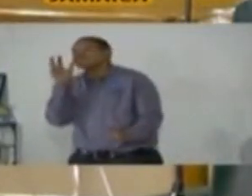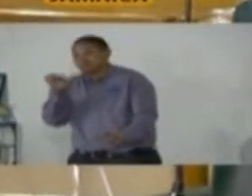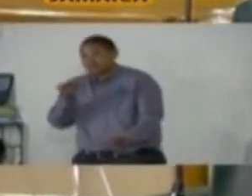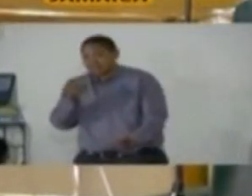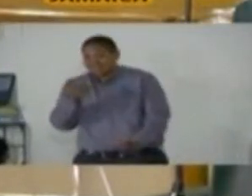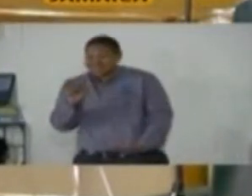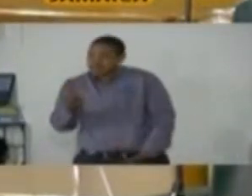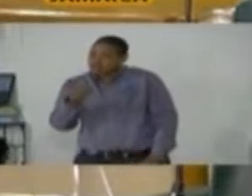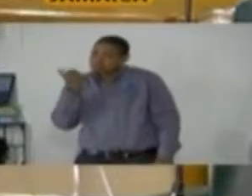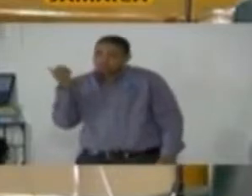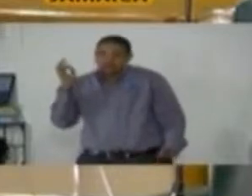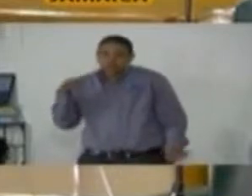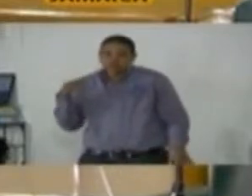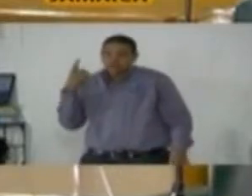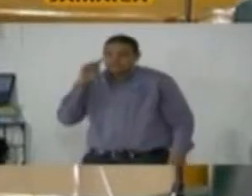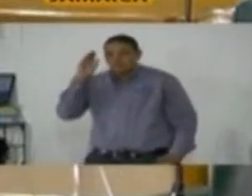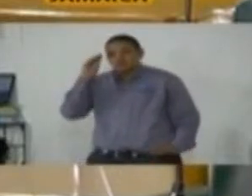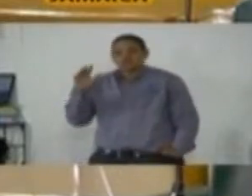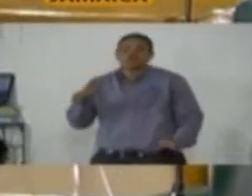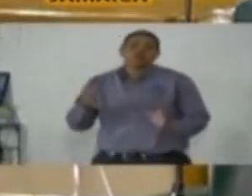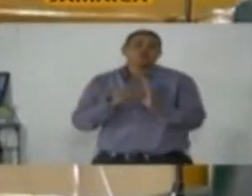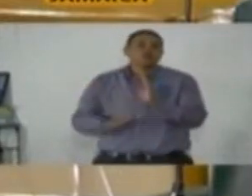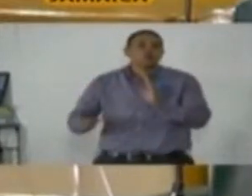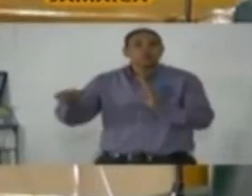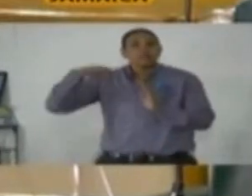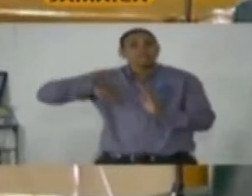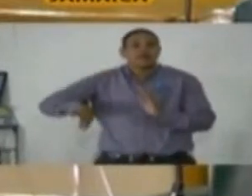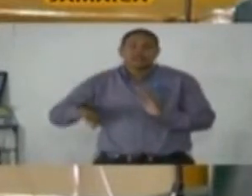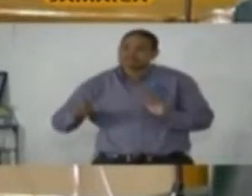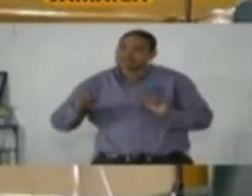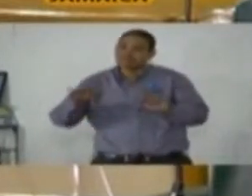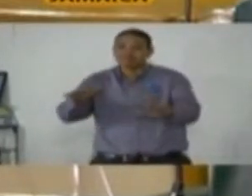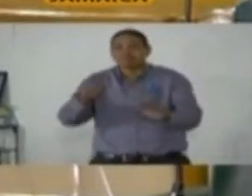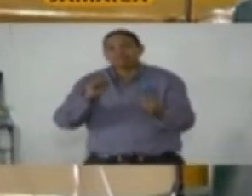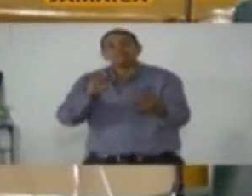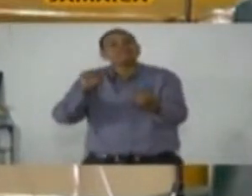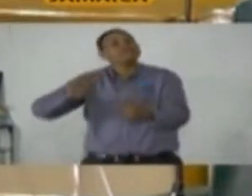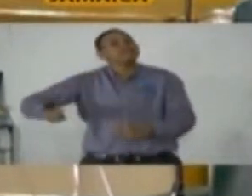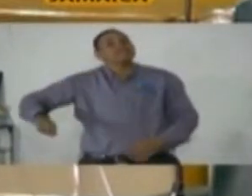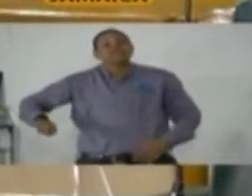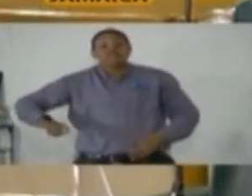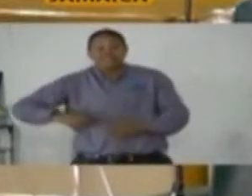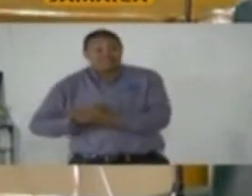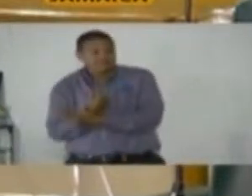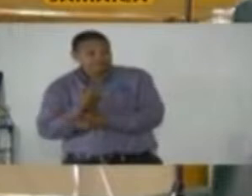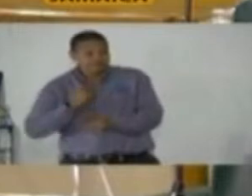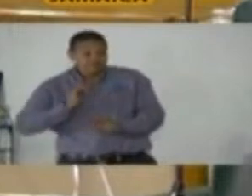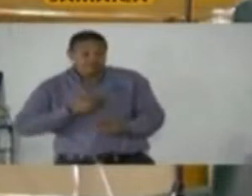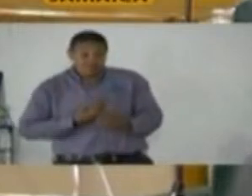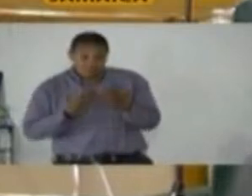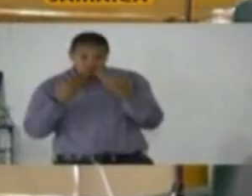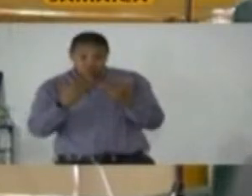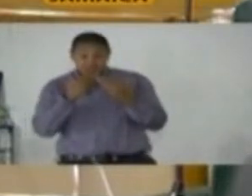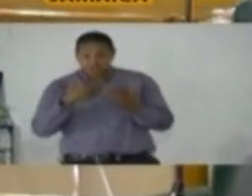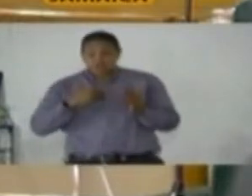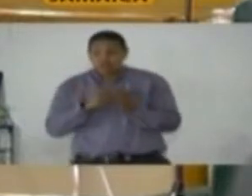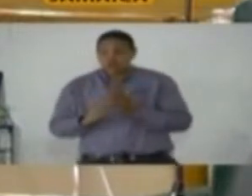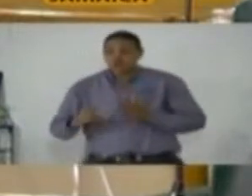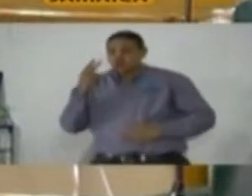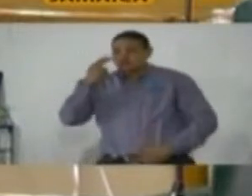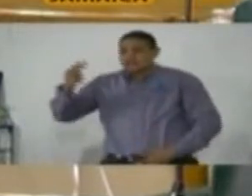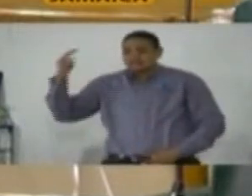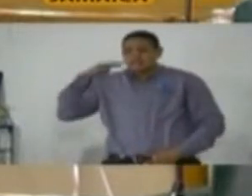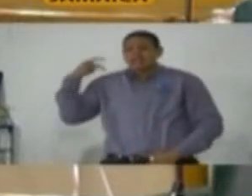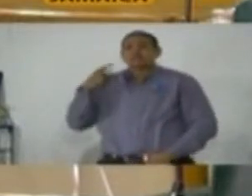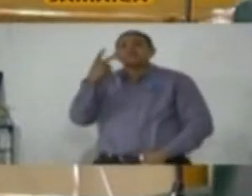right decision for the education sector. The gratitude of our children has been reflected in the many pictures we received.